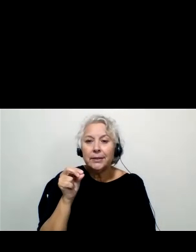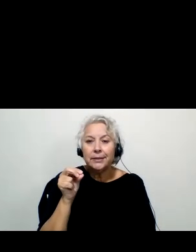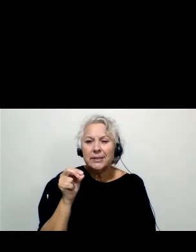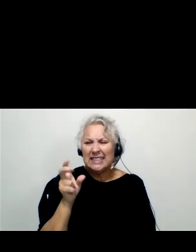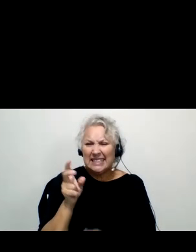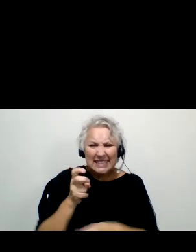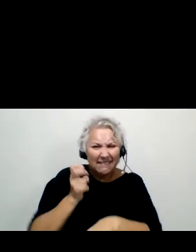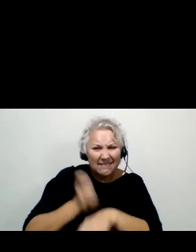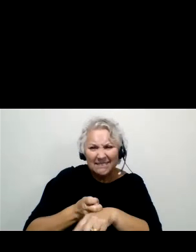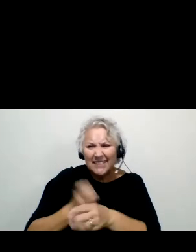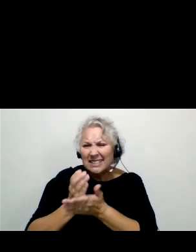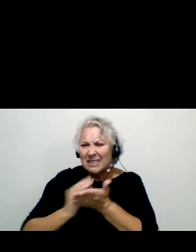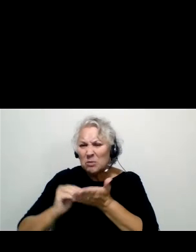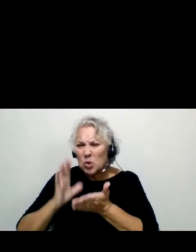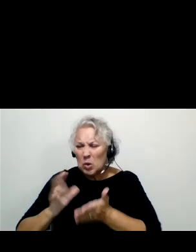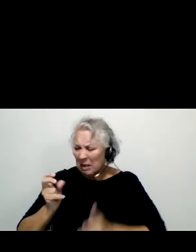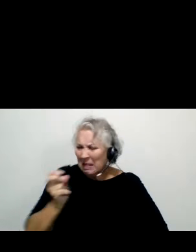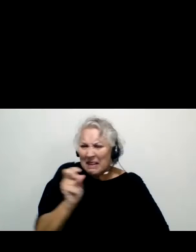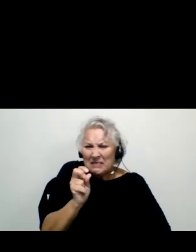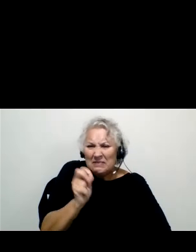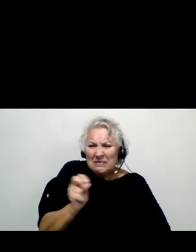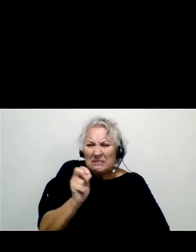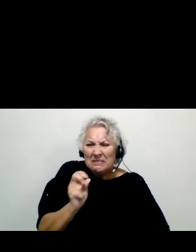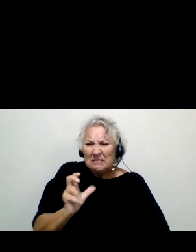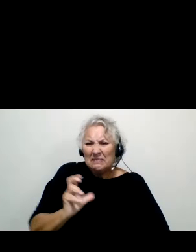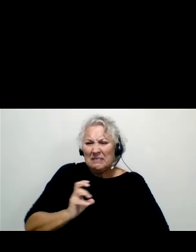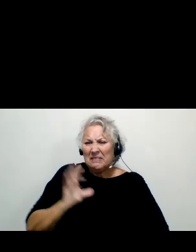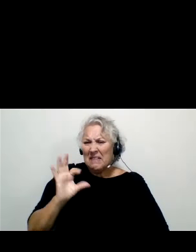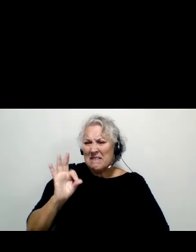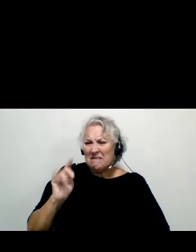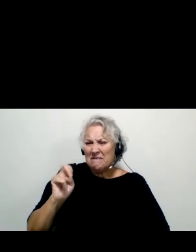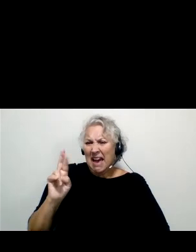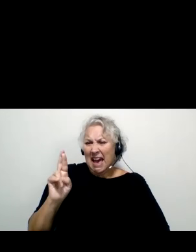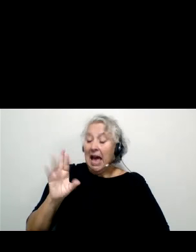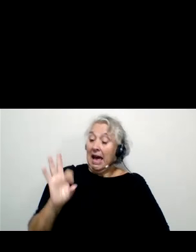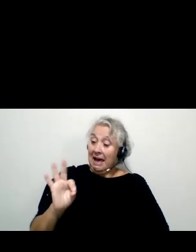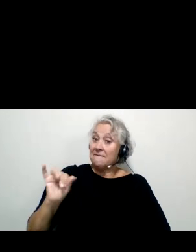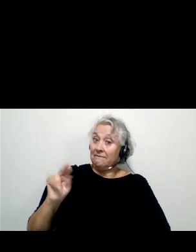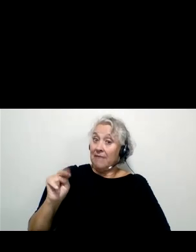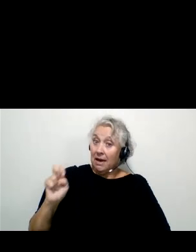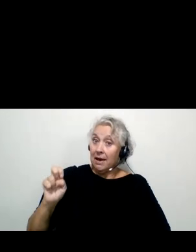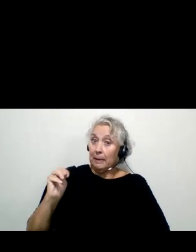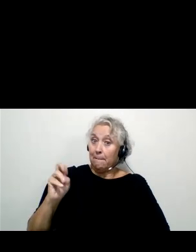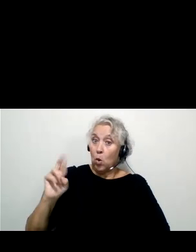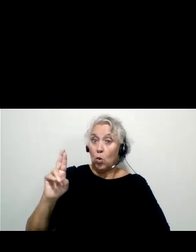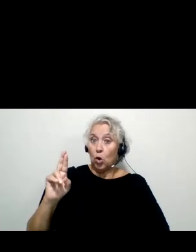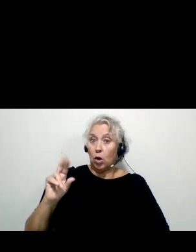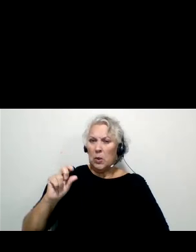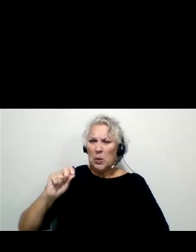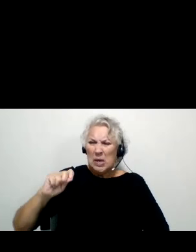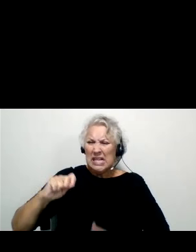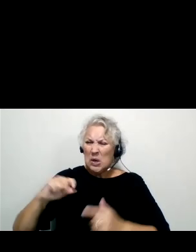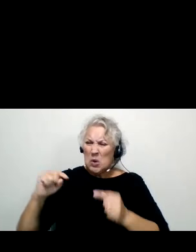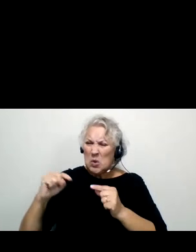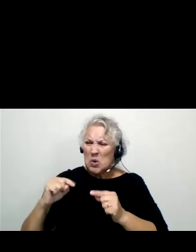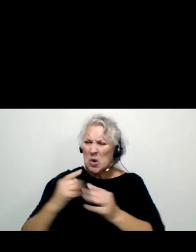difficult for some of our students, fine motor ability to hold a pencil and not have it be painful to